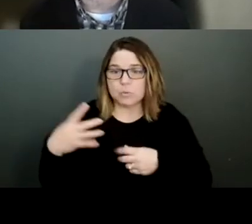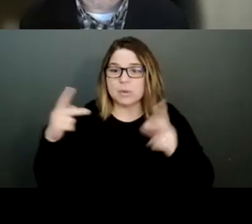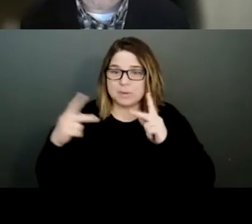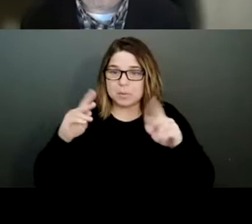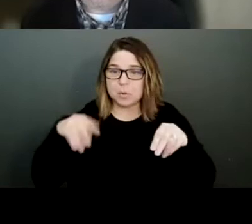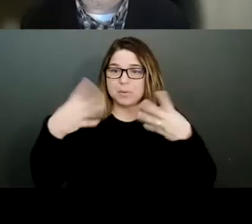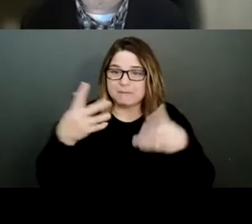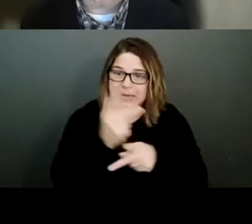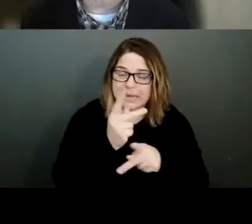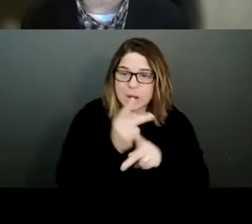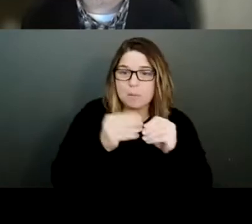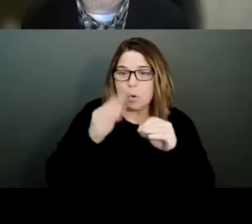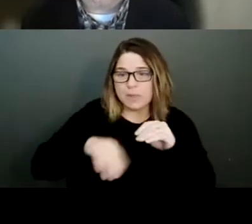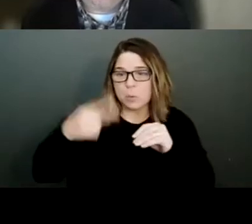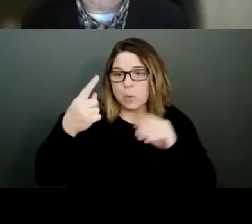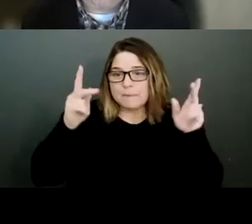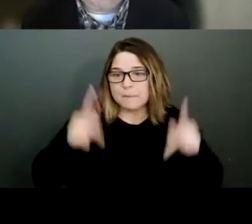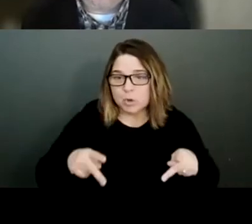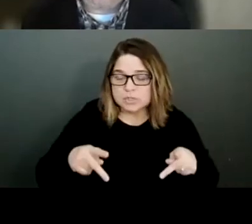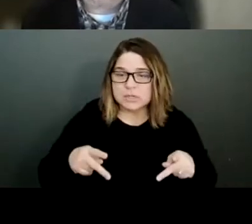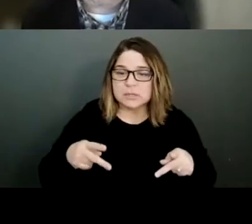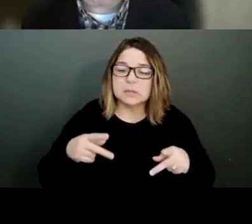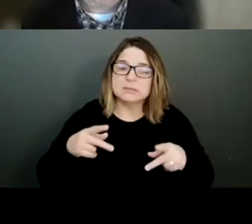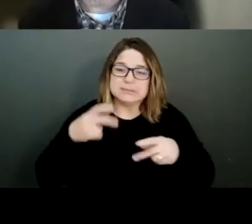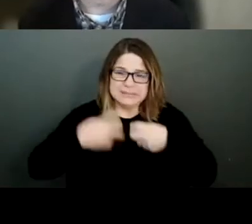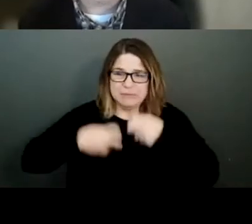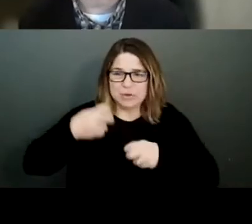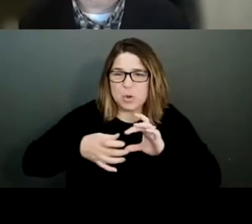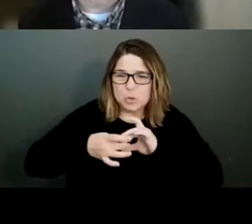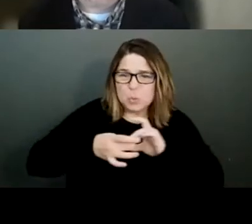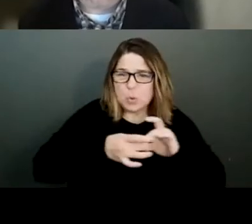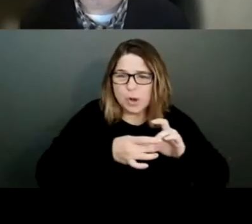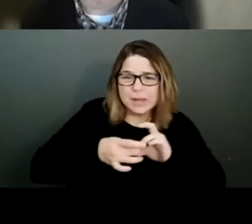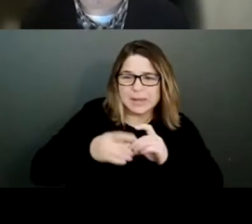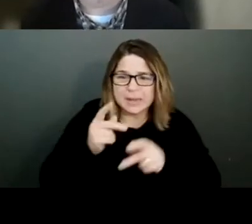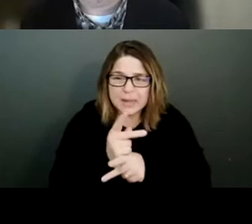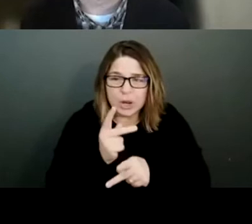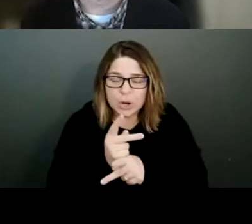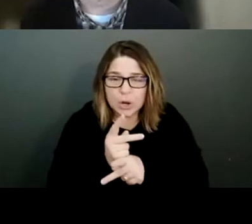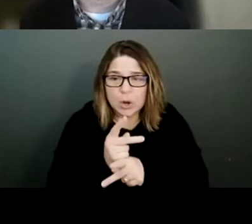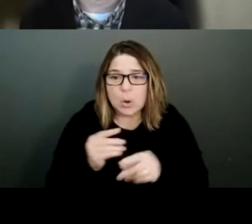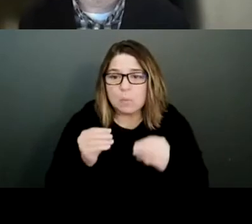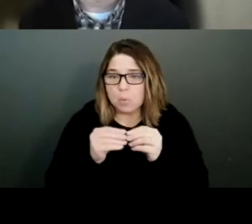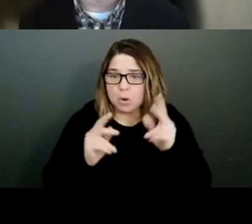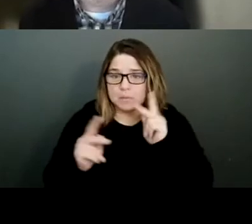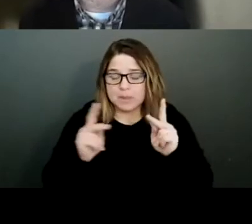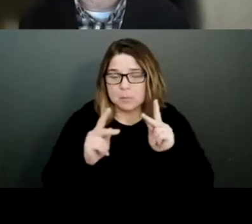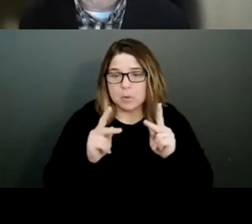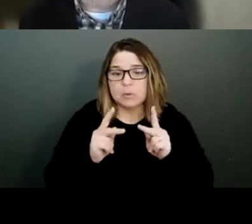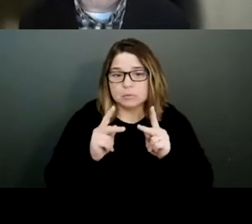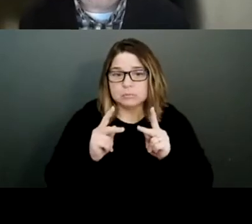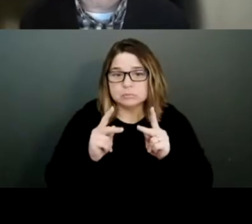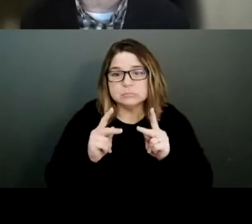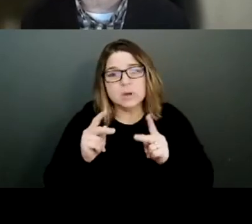It's become more difficult coordinating care. More people are caring for loved ones living with dementia,